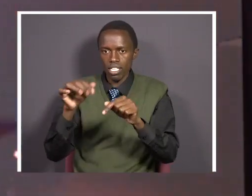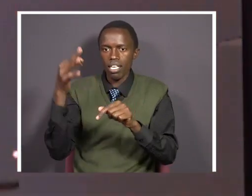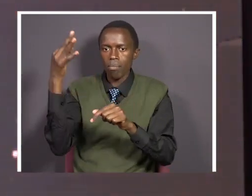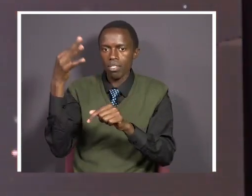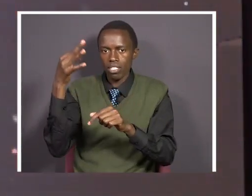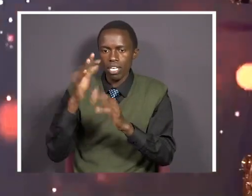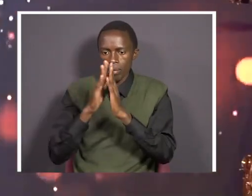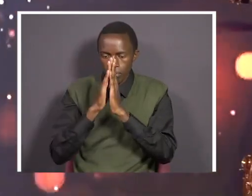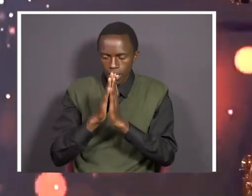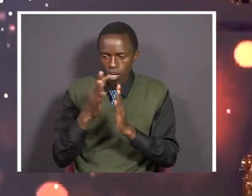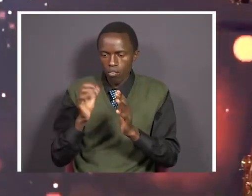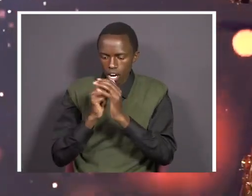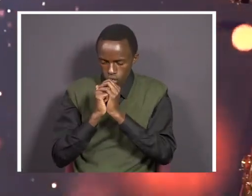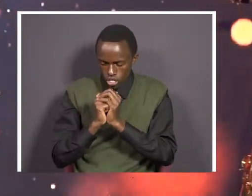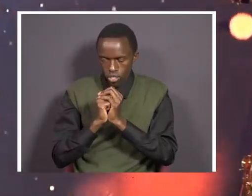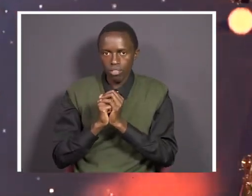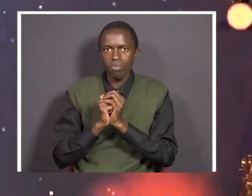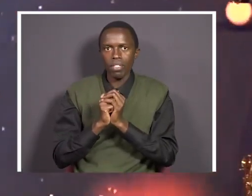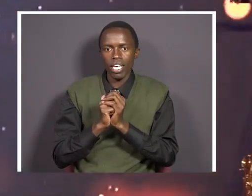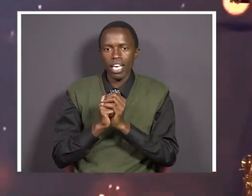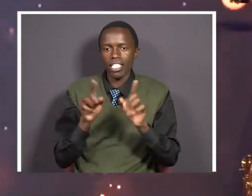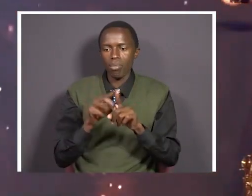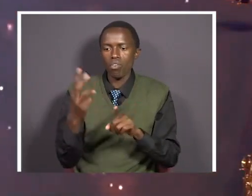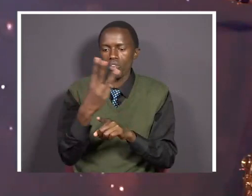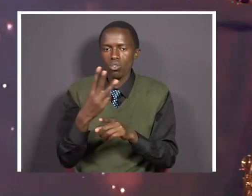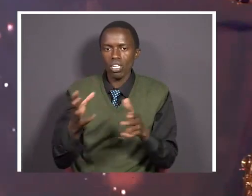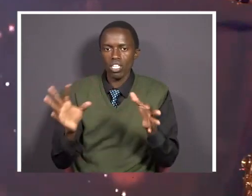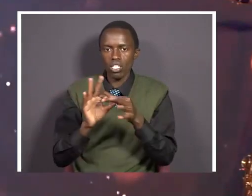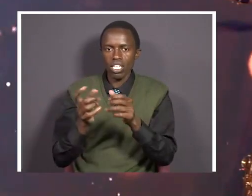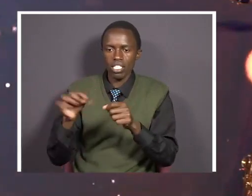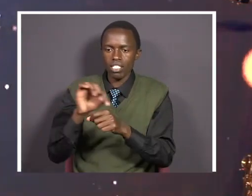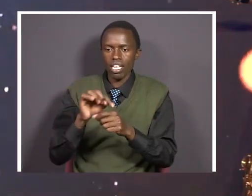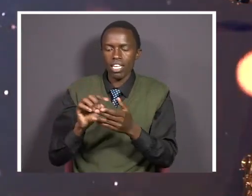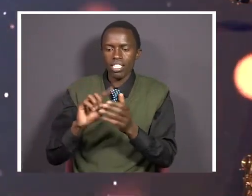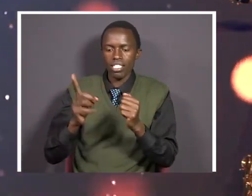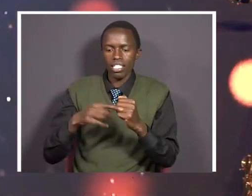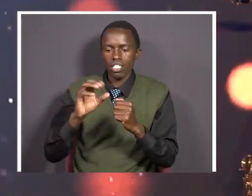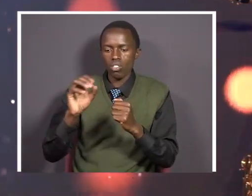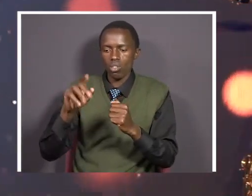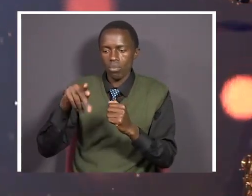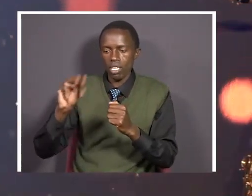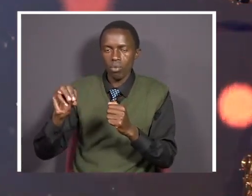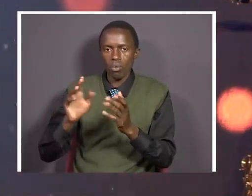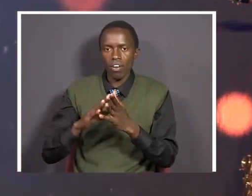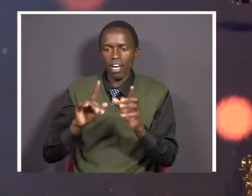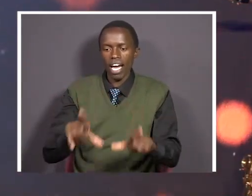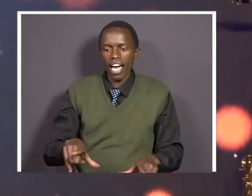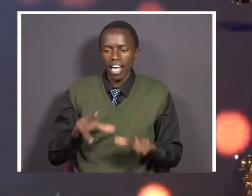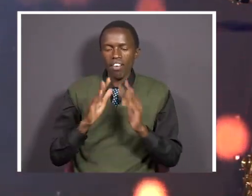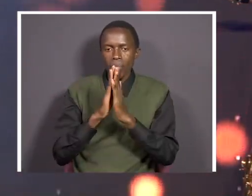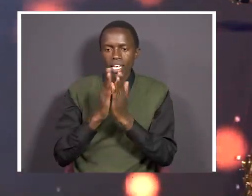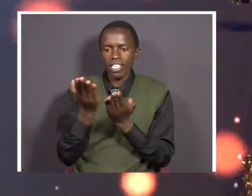message, Prayer of Adoration. And on Wednesday, you can join us again at 6 p.m. where we will have a live